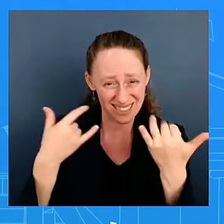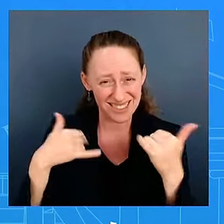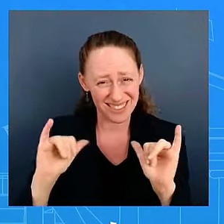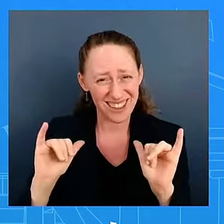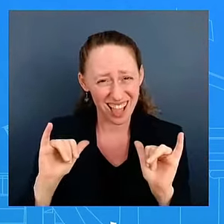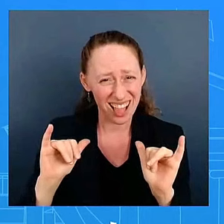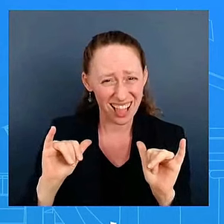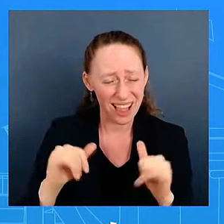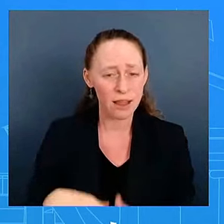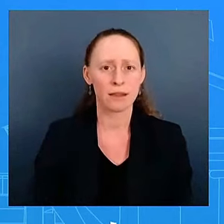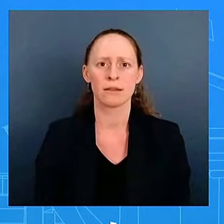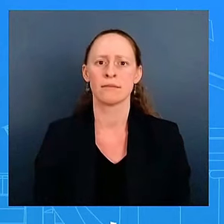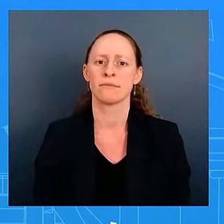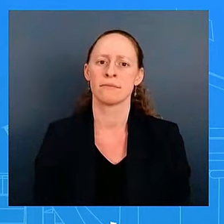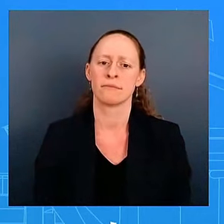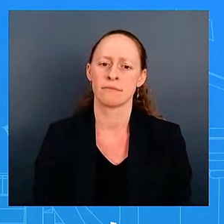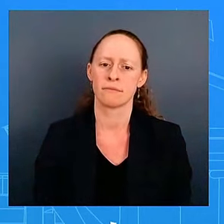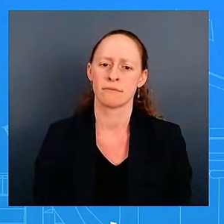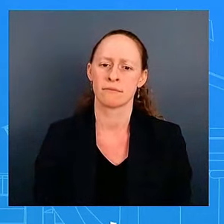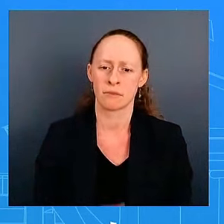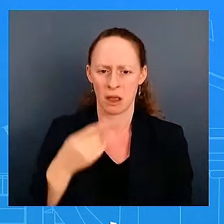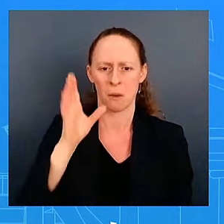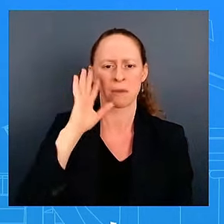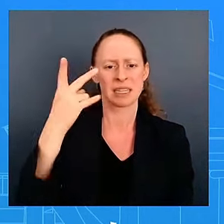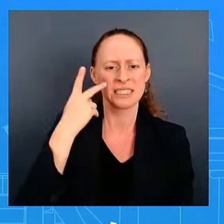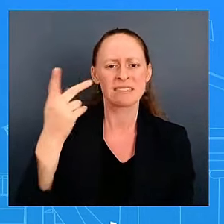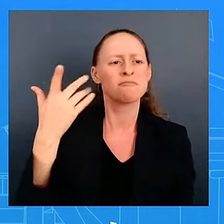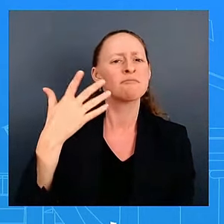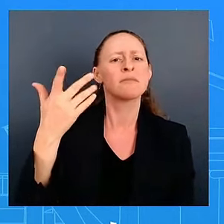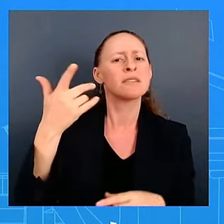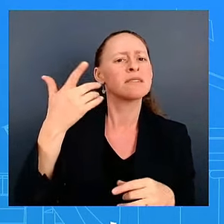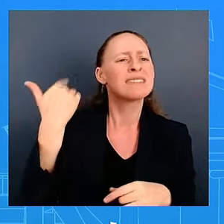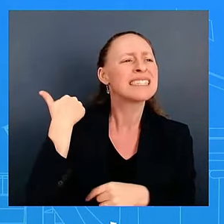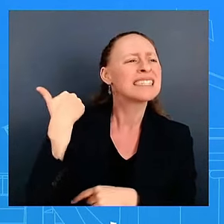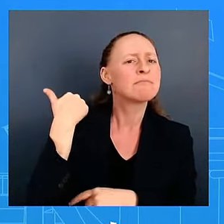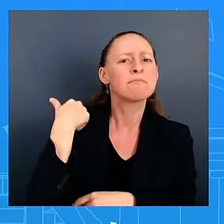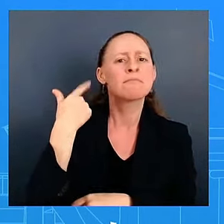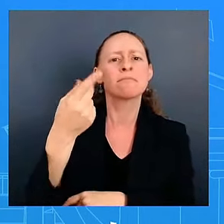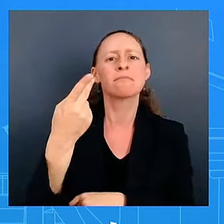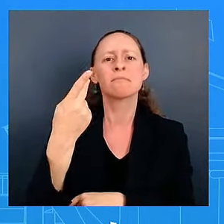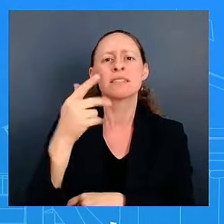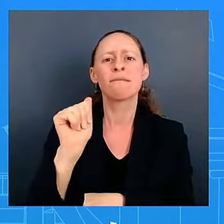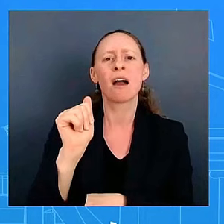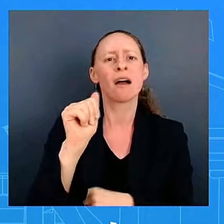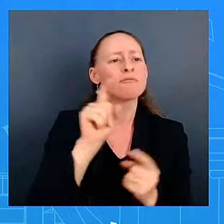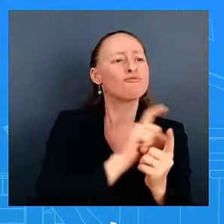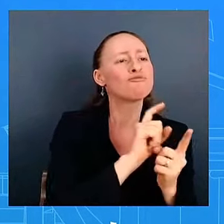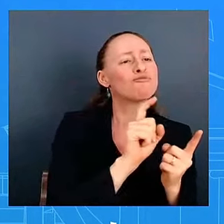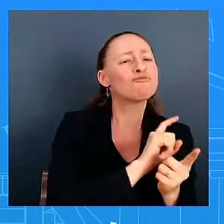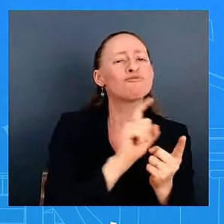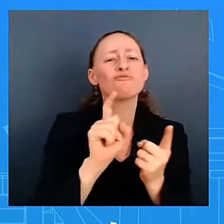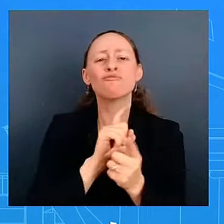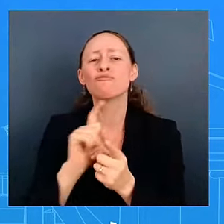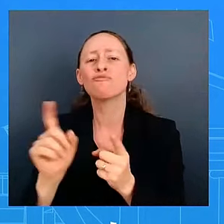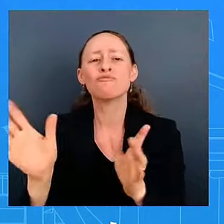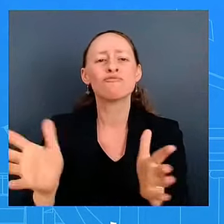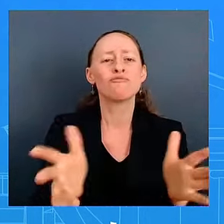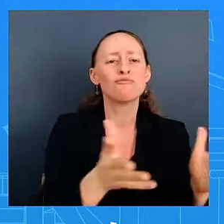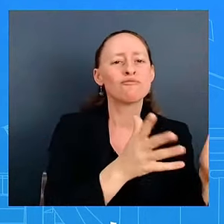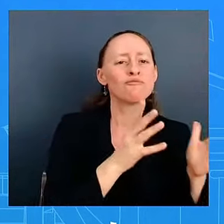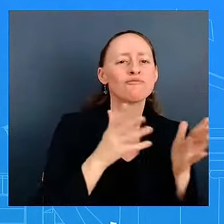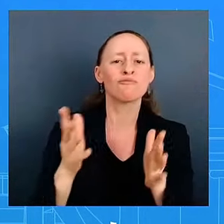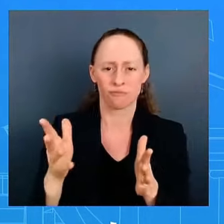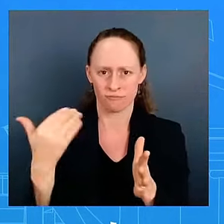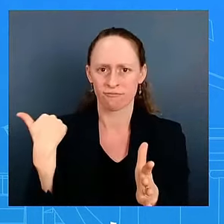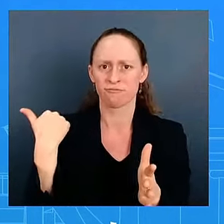Commonwealth on the road. He had. Two of the congressional members with him, the House members with him. He's going